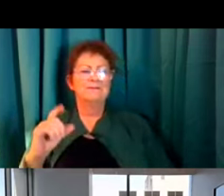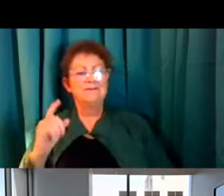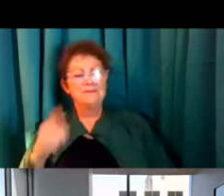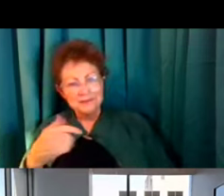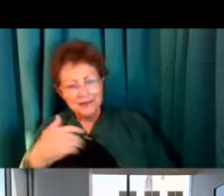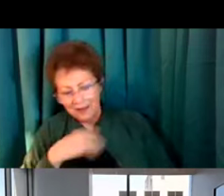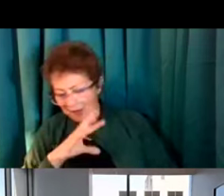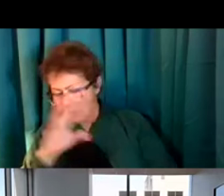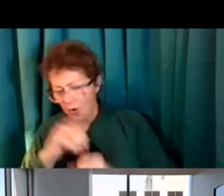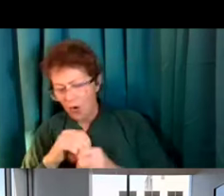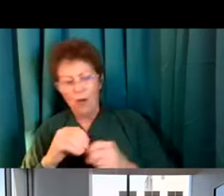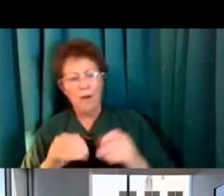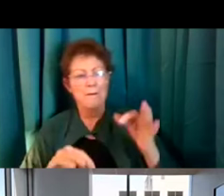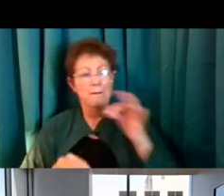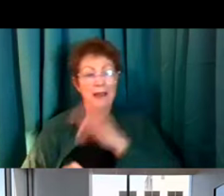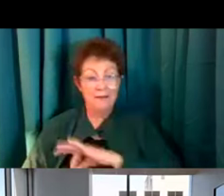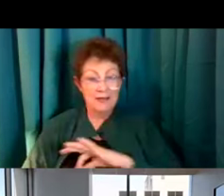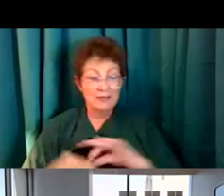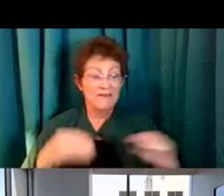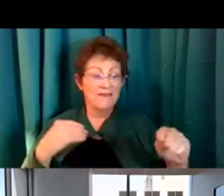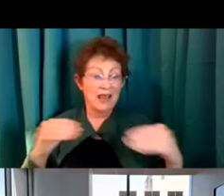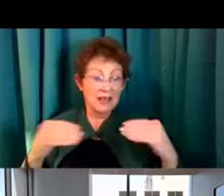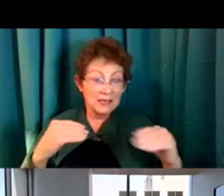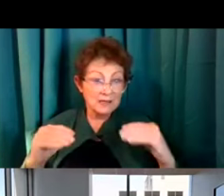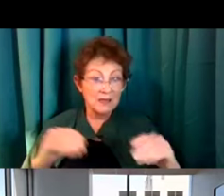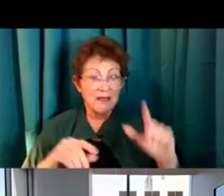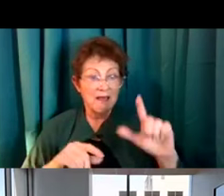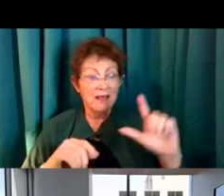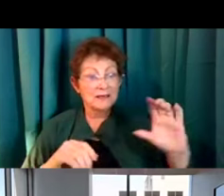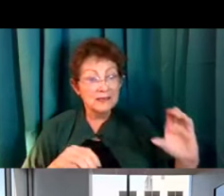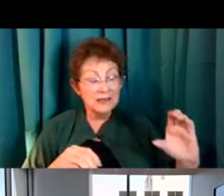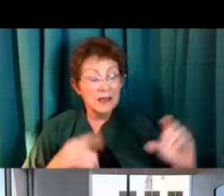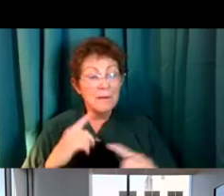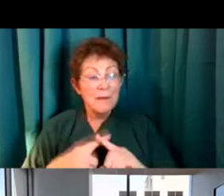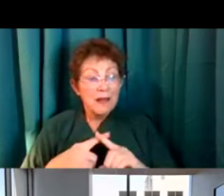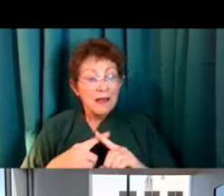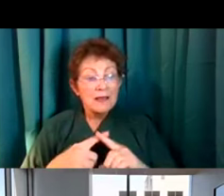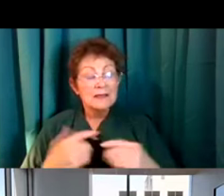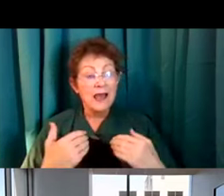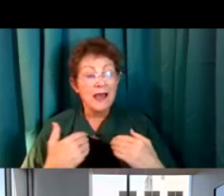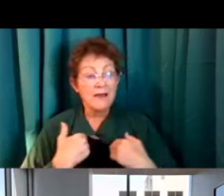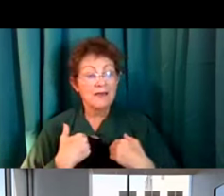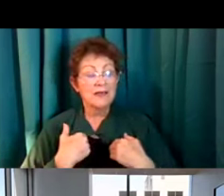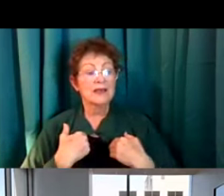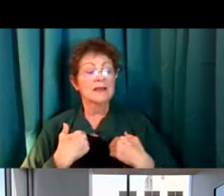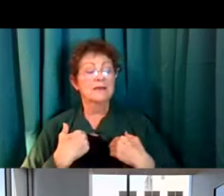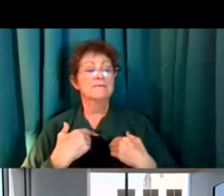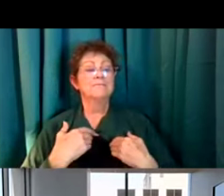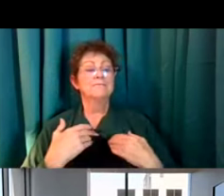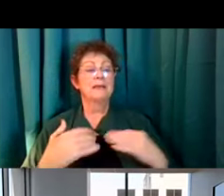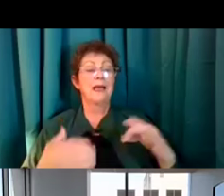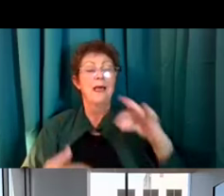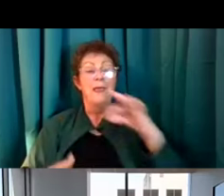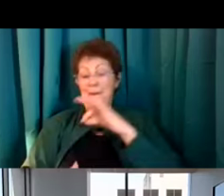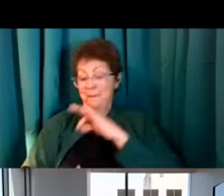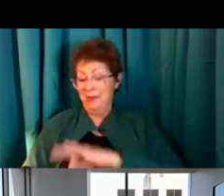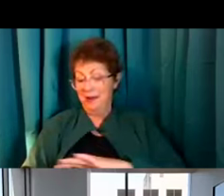of the benefits of the flexibility of an LLC while also having the benefits